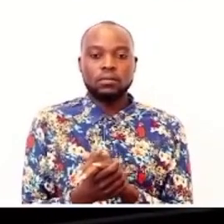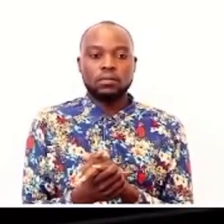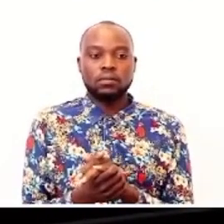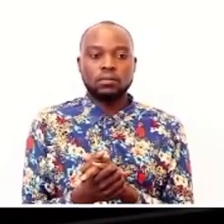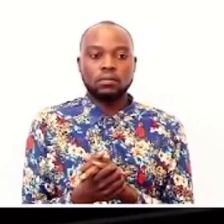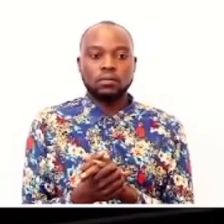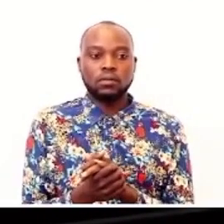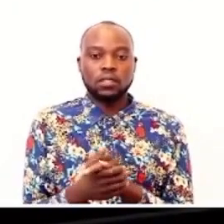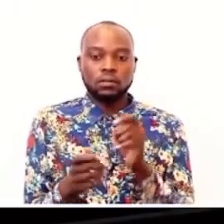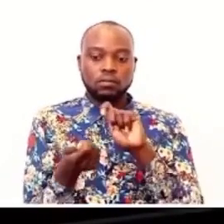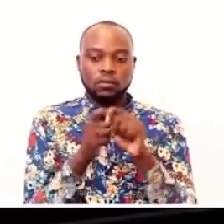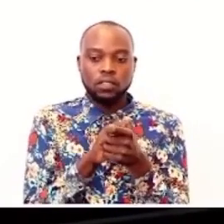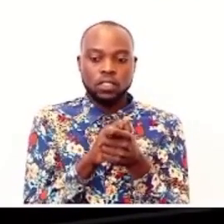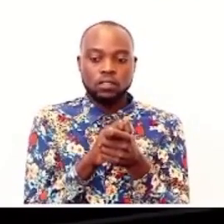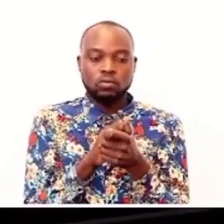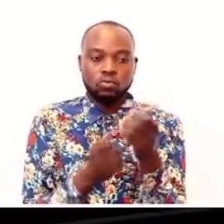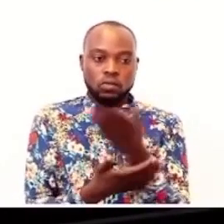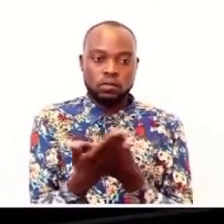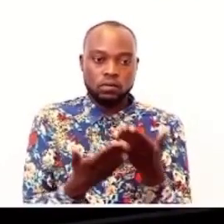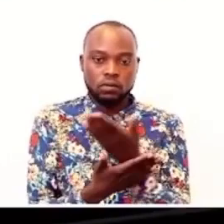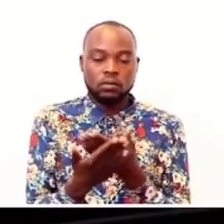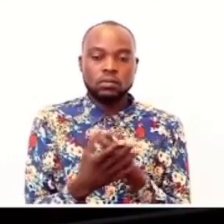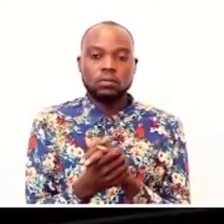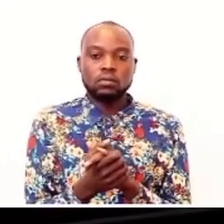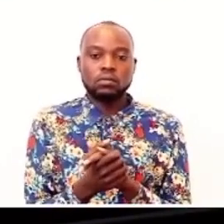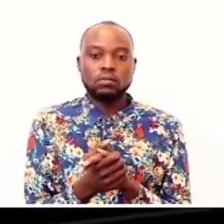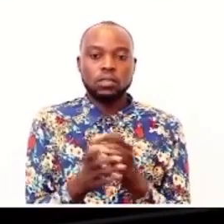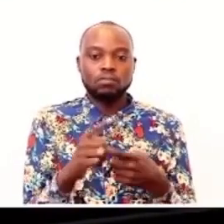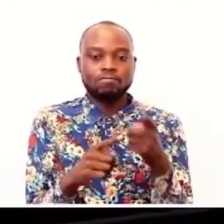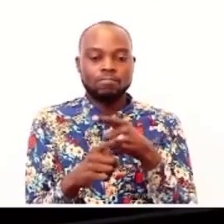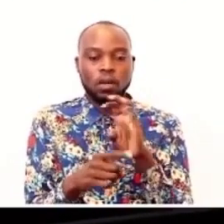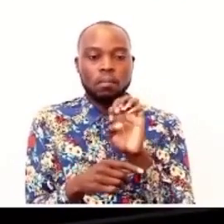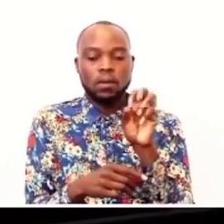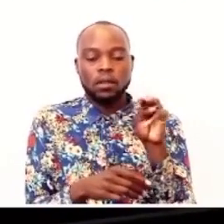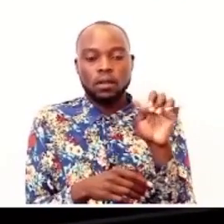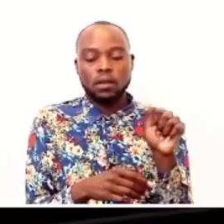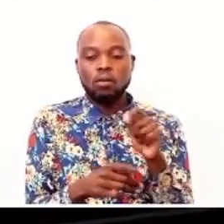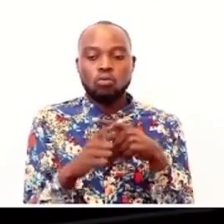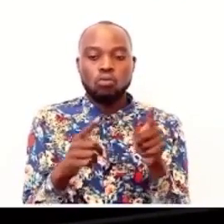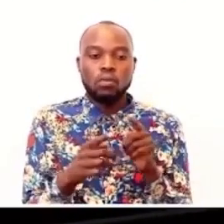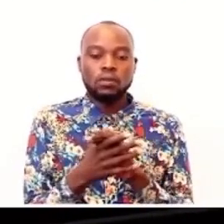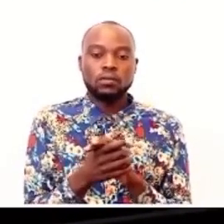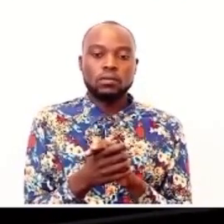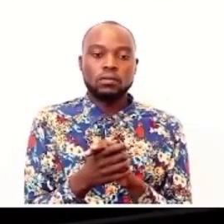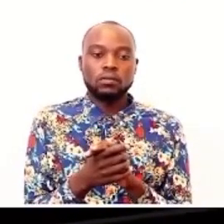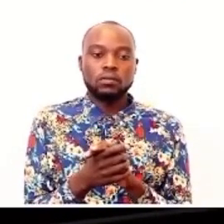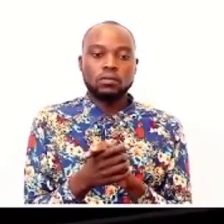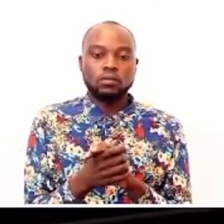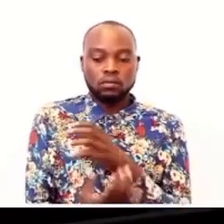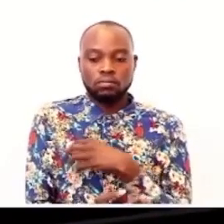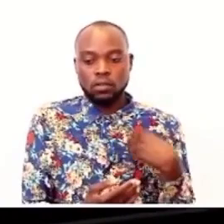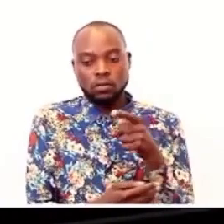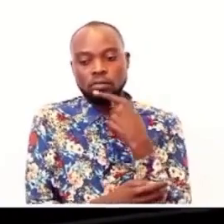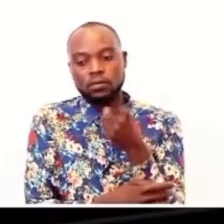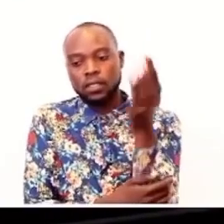the transition conversation. It is about our lithium, our cobalt that Memory has spoken